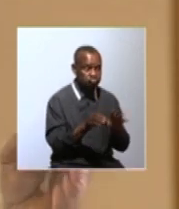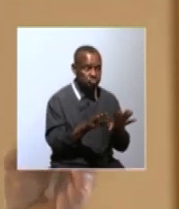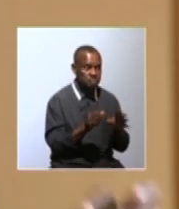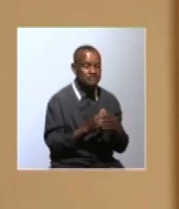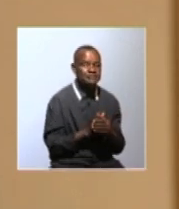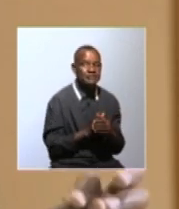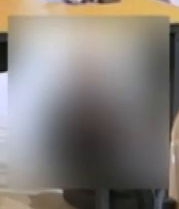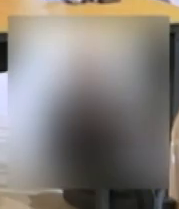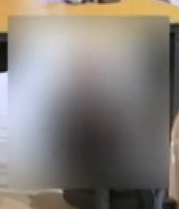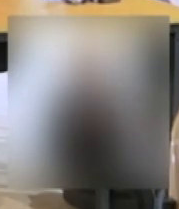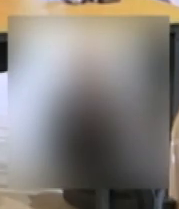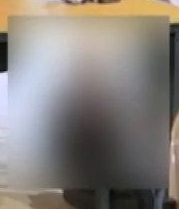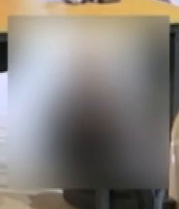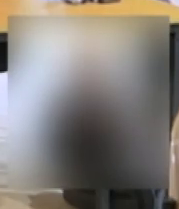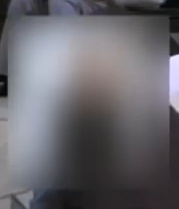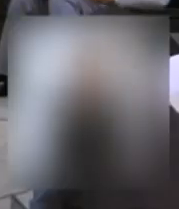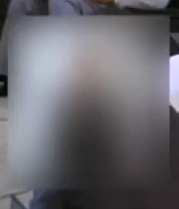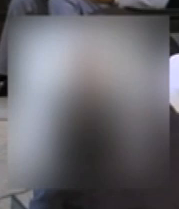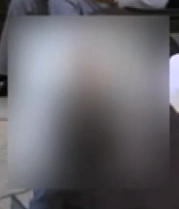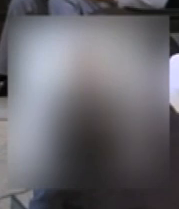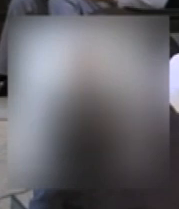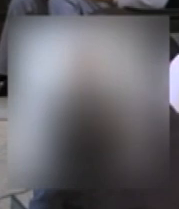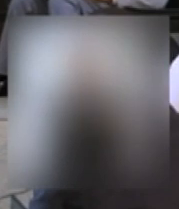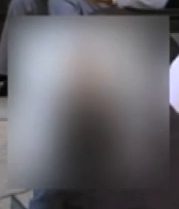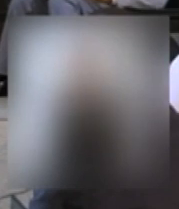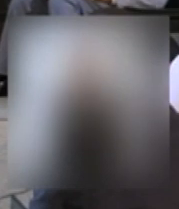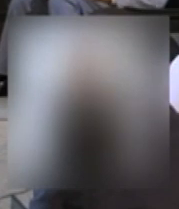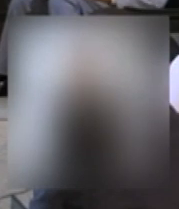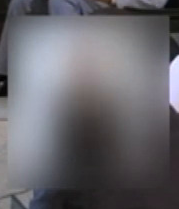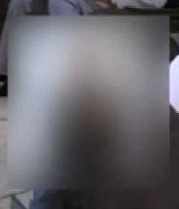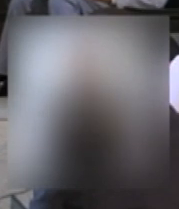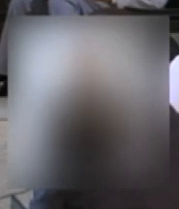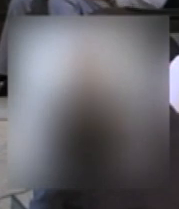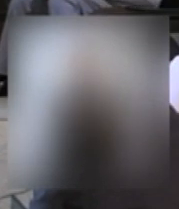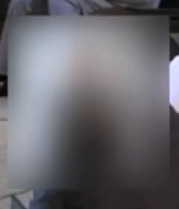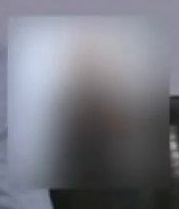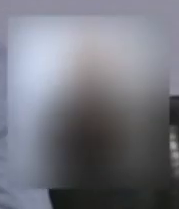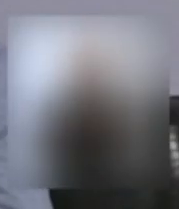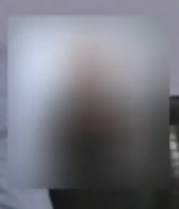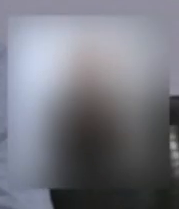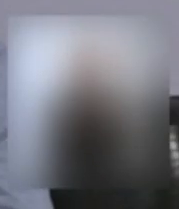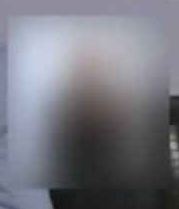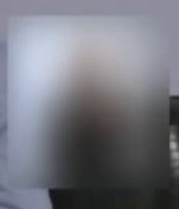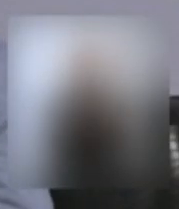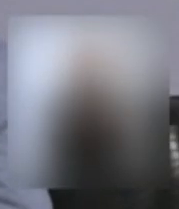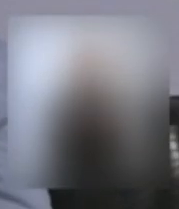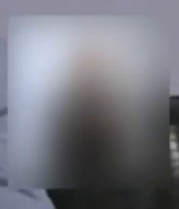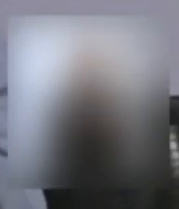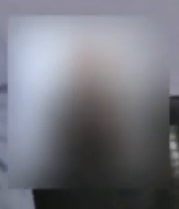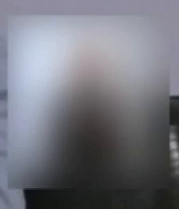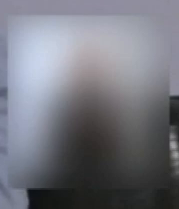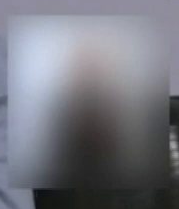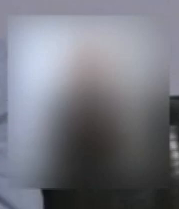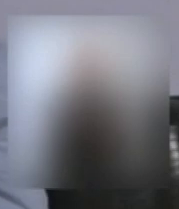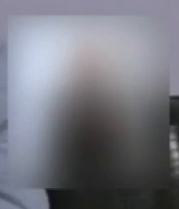really contain this condition. Also speaking at the occasion, Acting Chief Executive Officer of NIP,